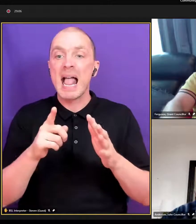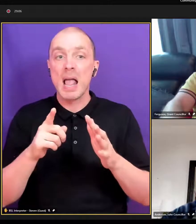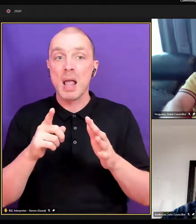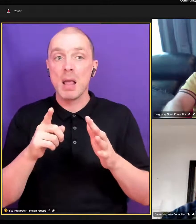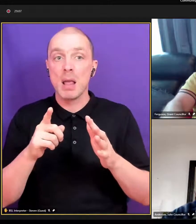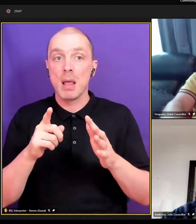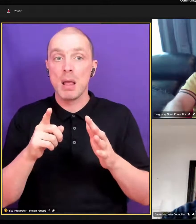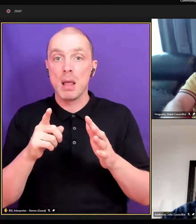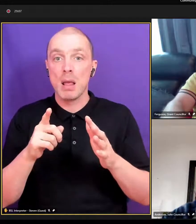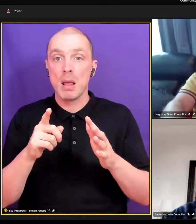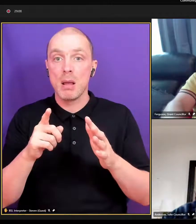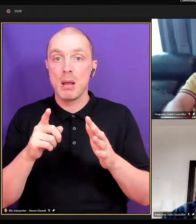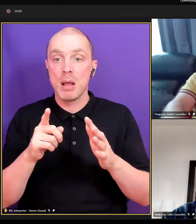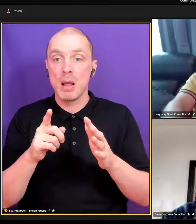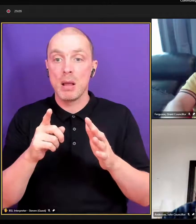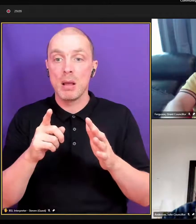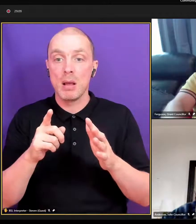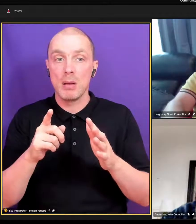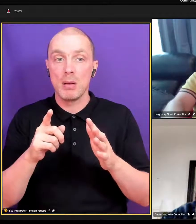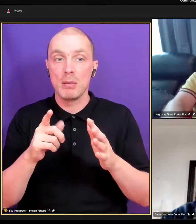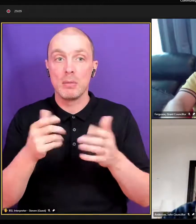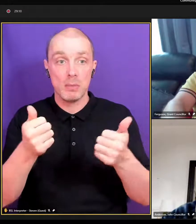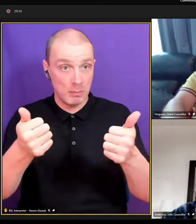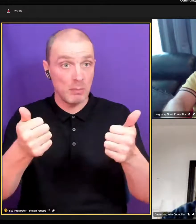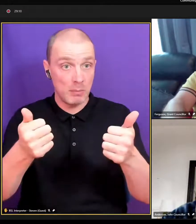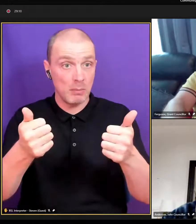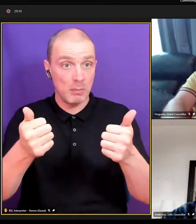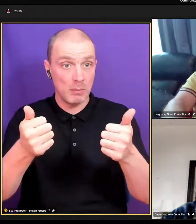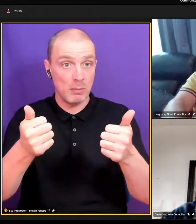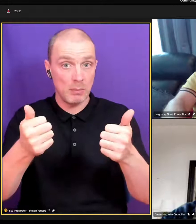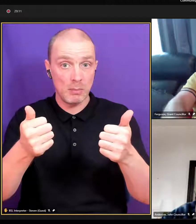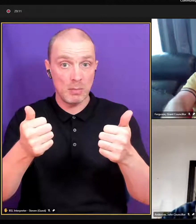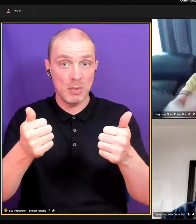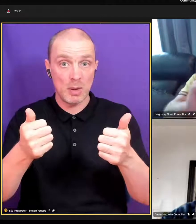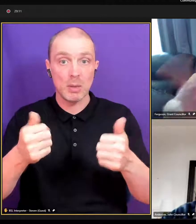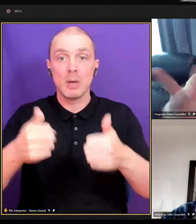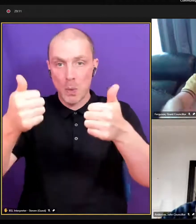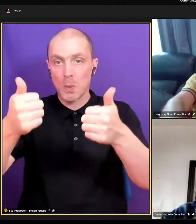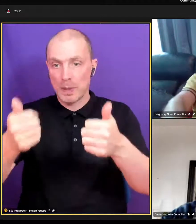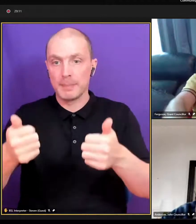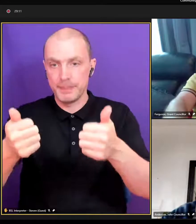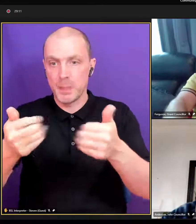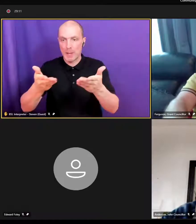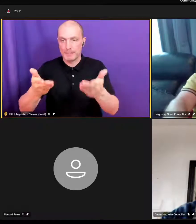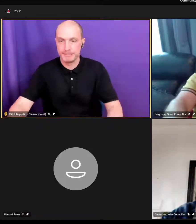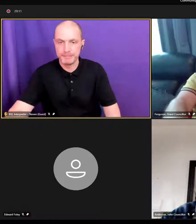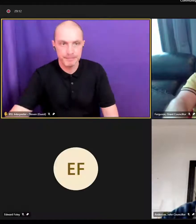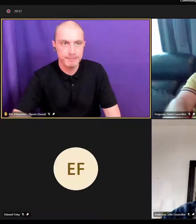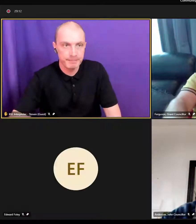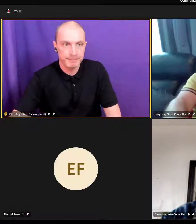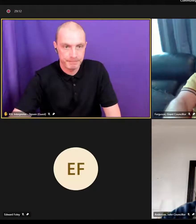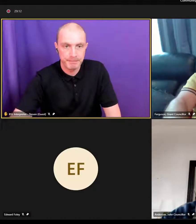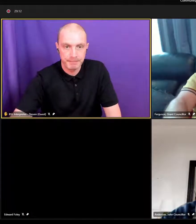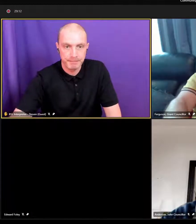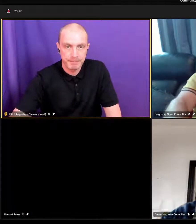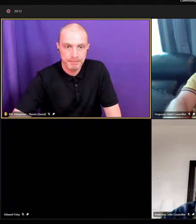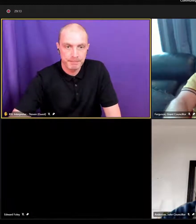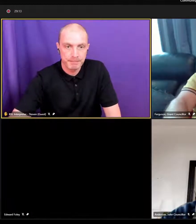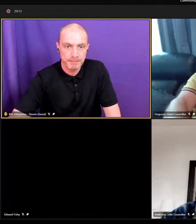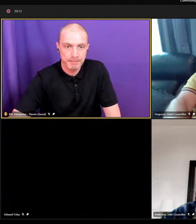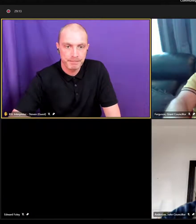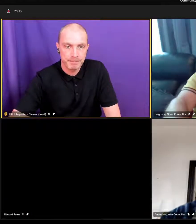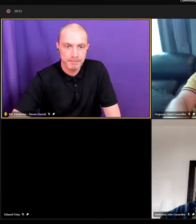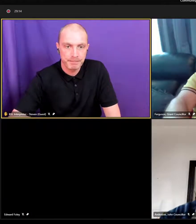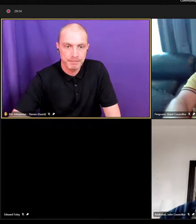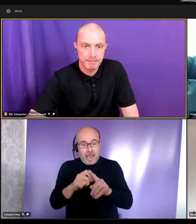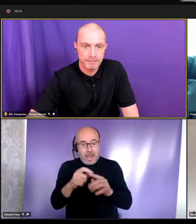Resources Committee on Tuesday, the 28th of September 2021. I can see that we have Councillor Anderson present. We